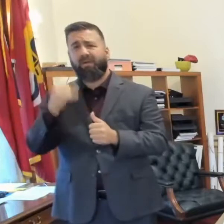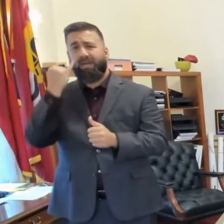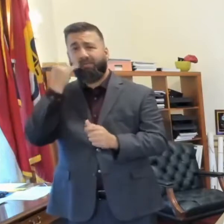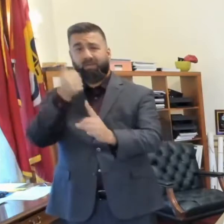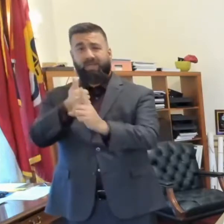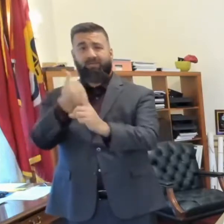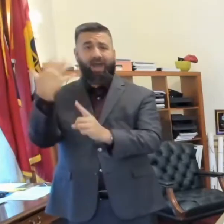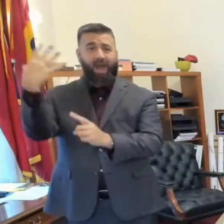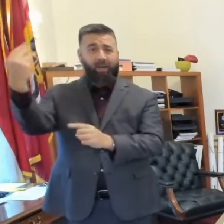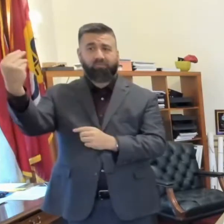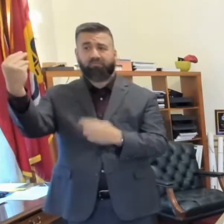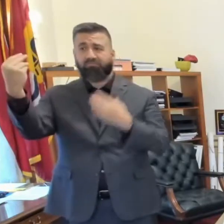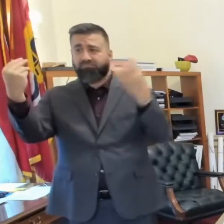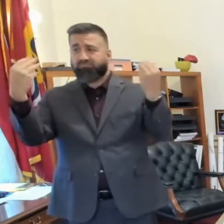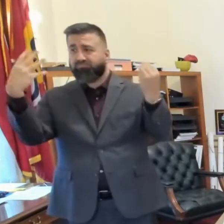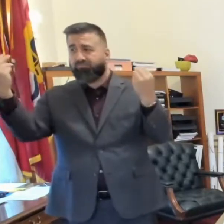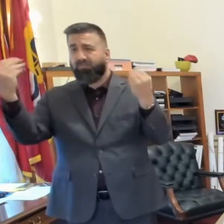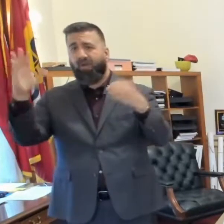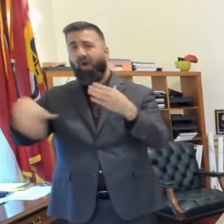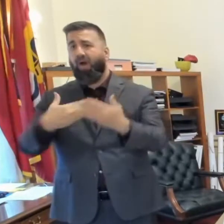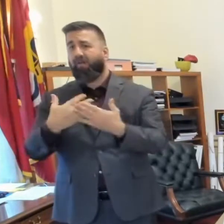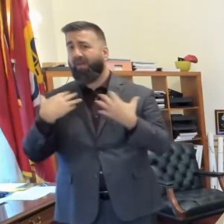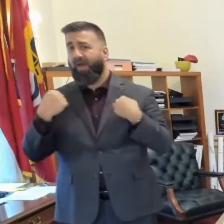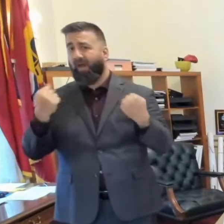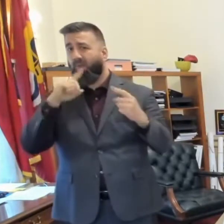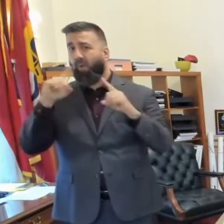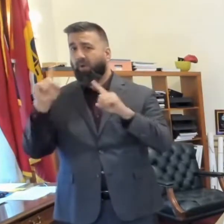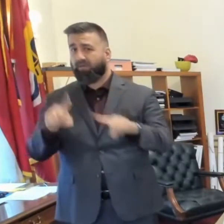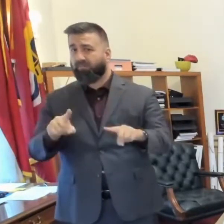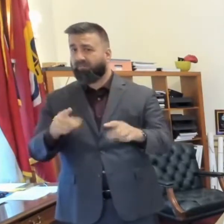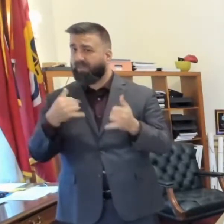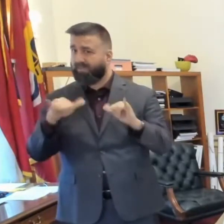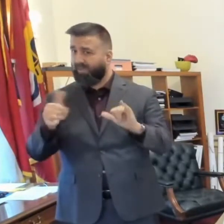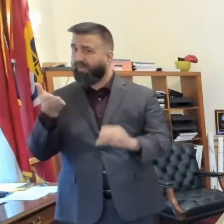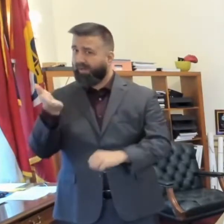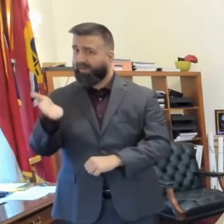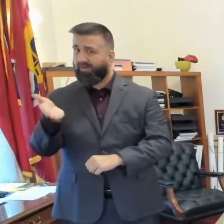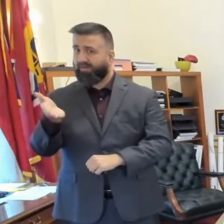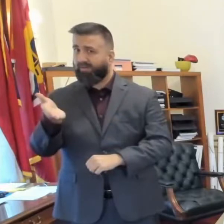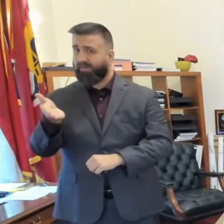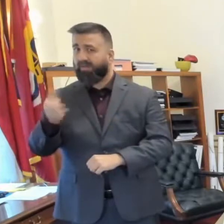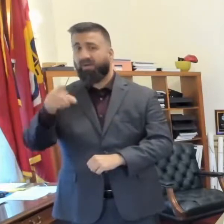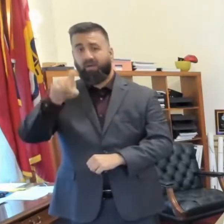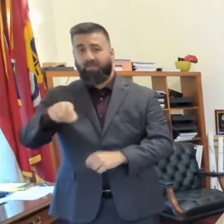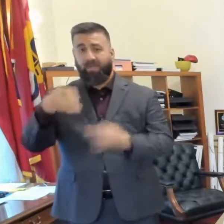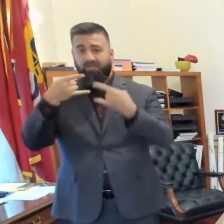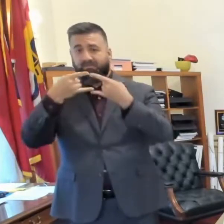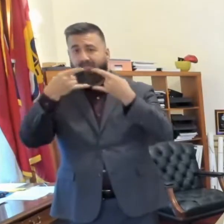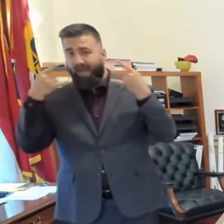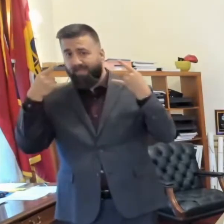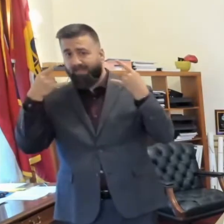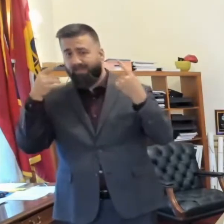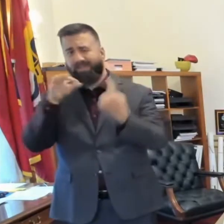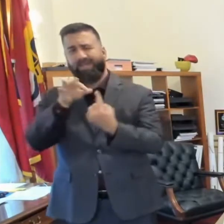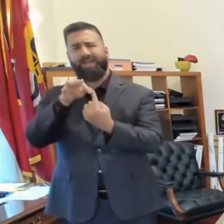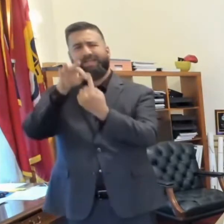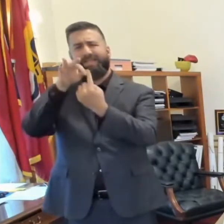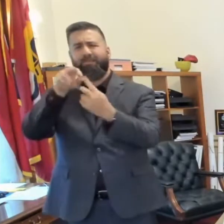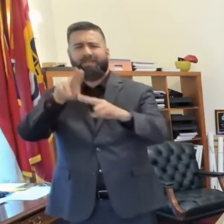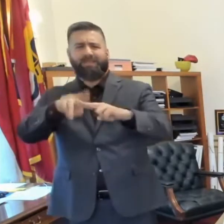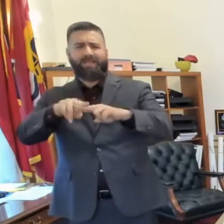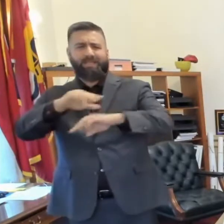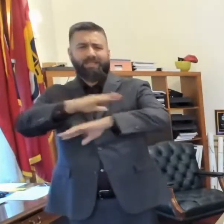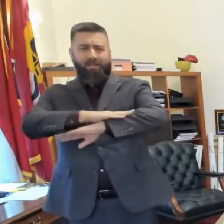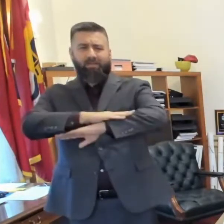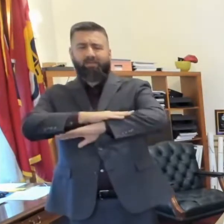out, all of the health orders are still in place. Got to be wearing a mask unless you're seated at a table actively